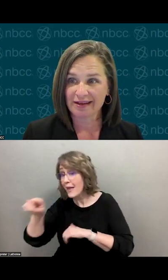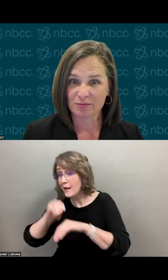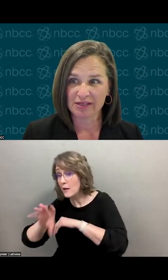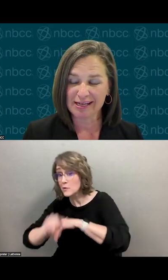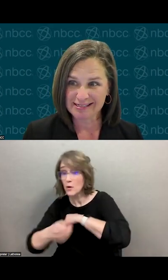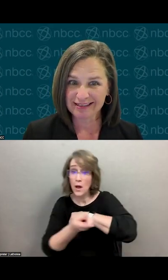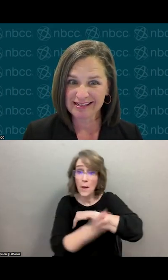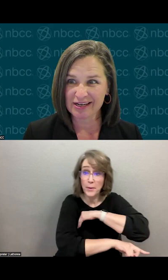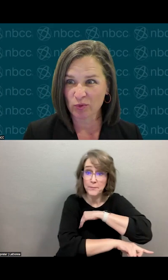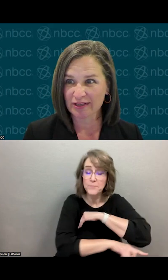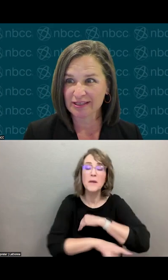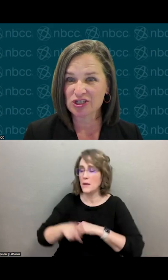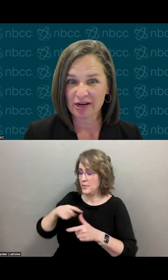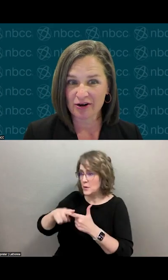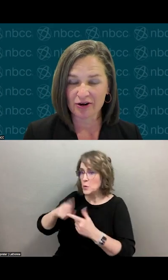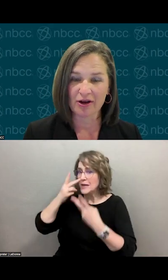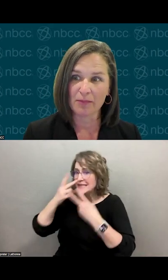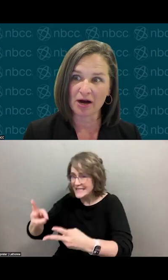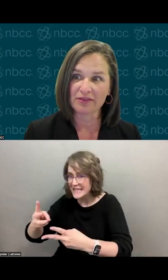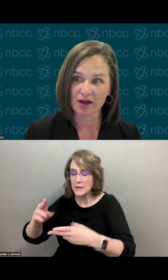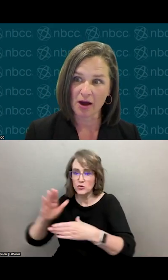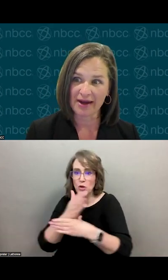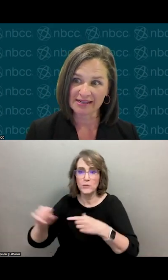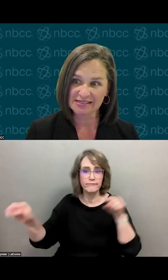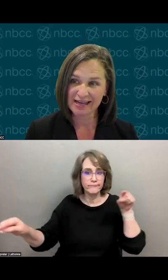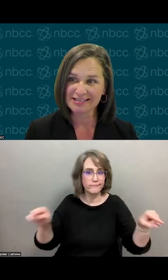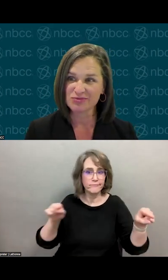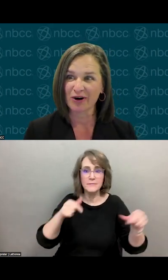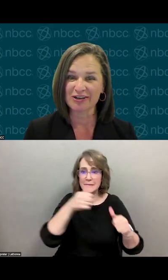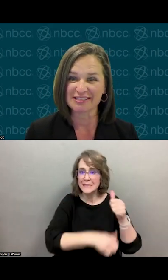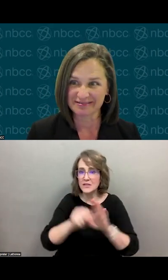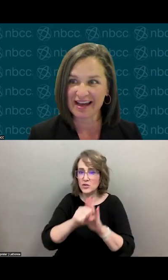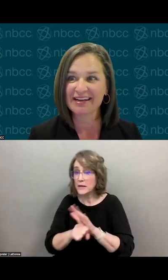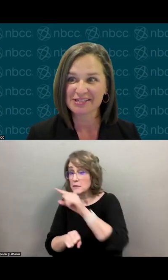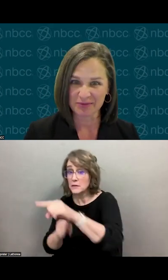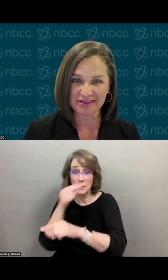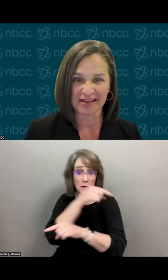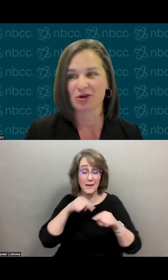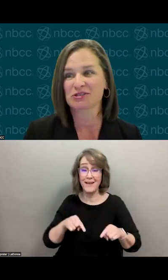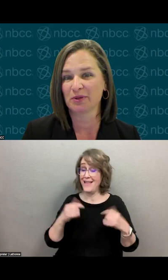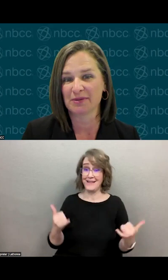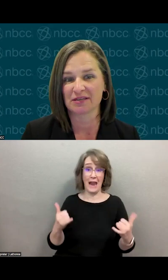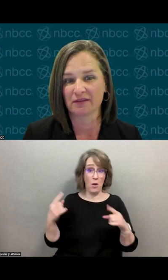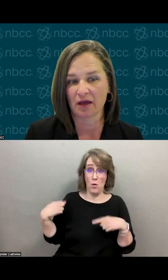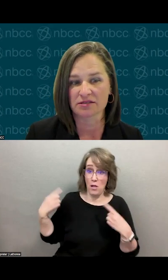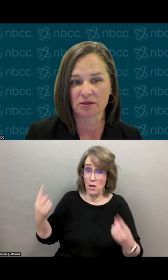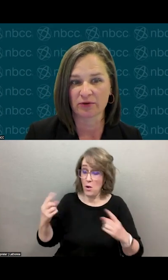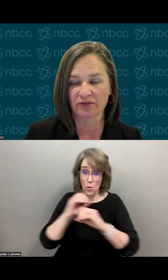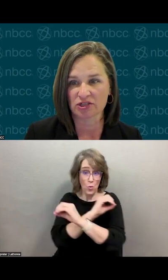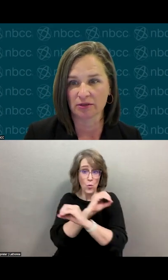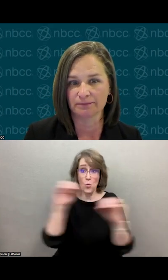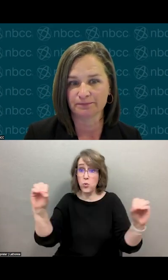that can be easily and quickly shared among the compact states, whereas that is something that has also been missing in the